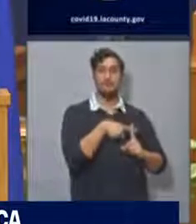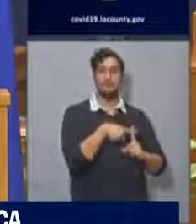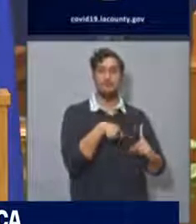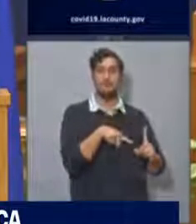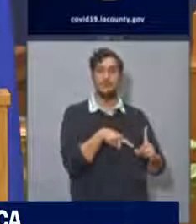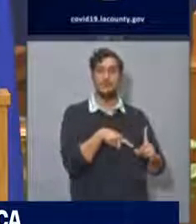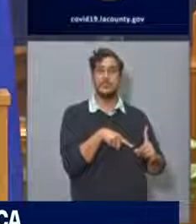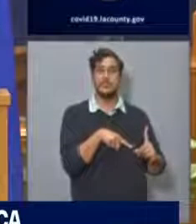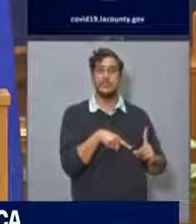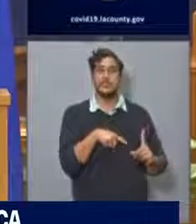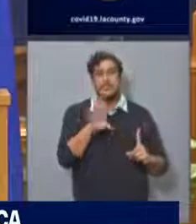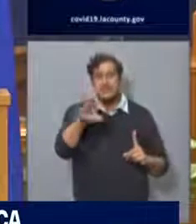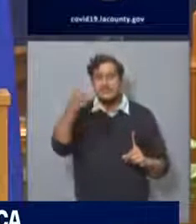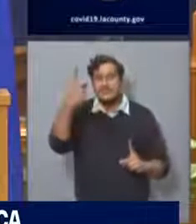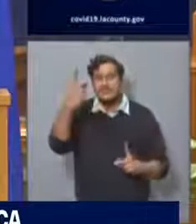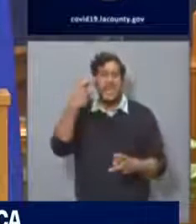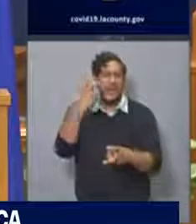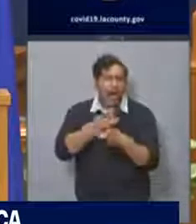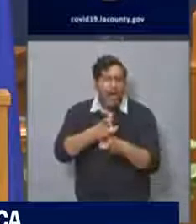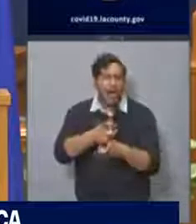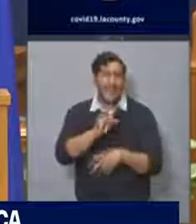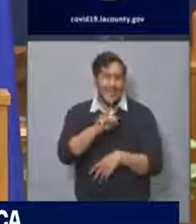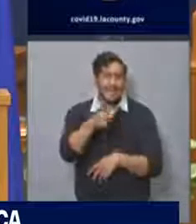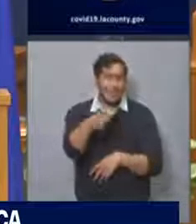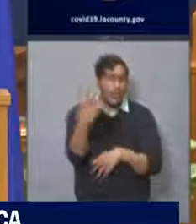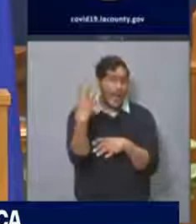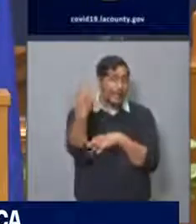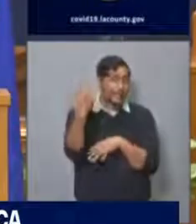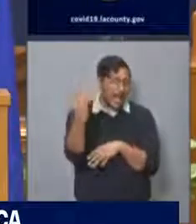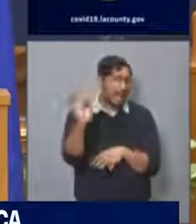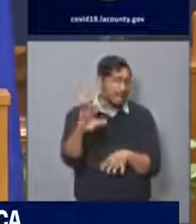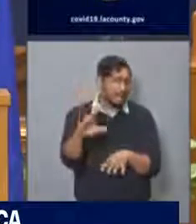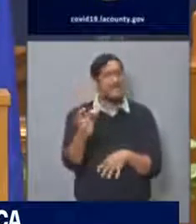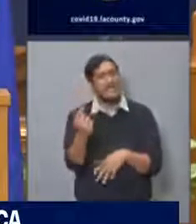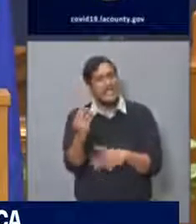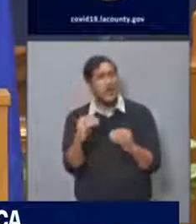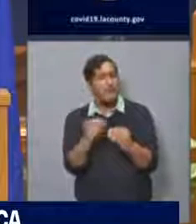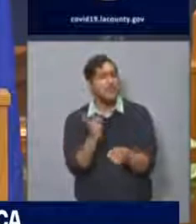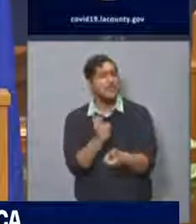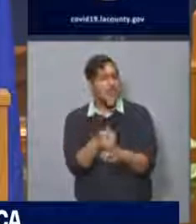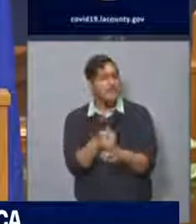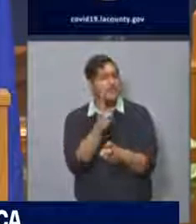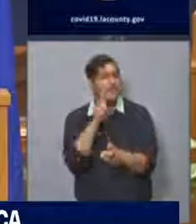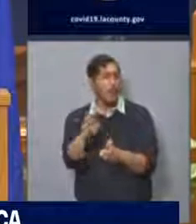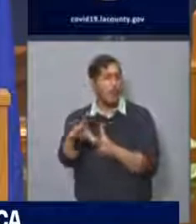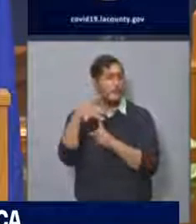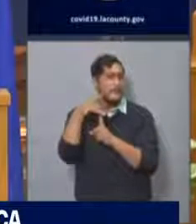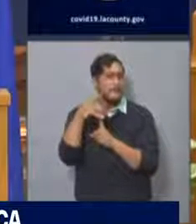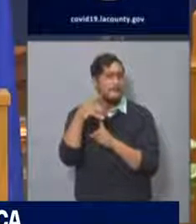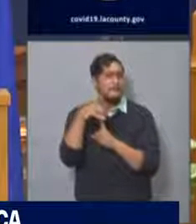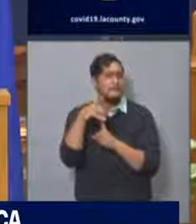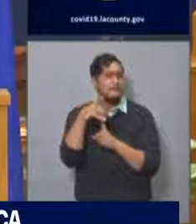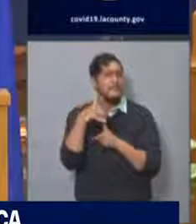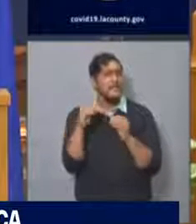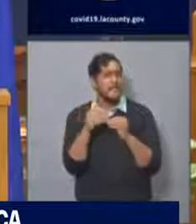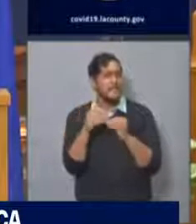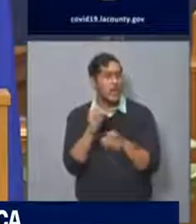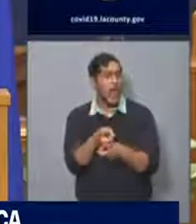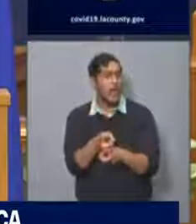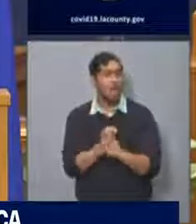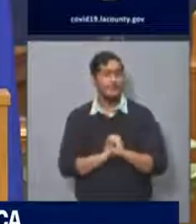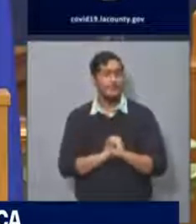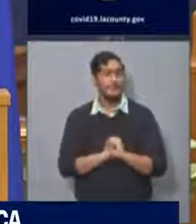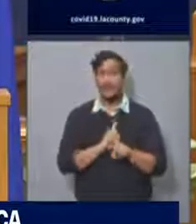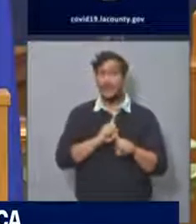harder to get infected if you are outside, it's pretty easy to get infected if you're outside, you're not doing